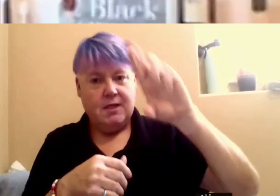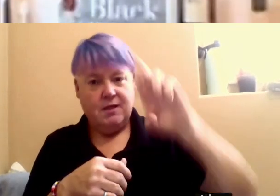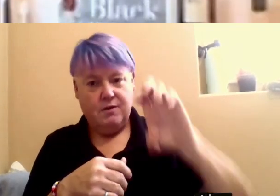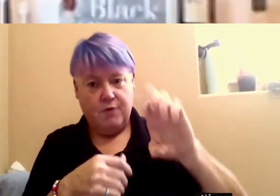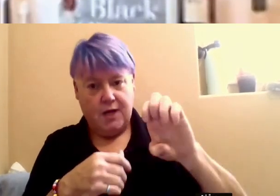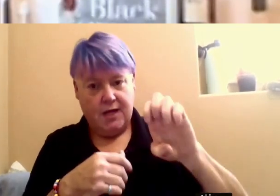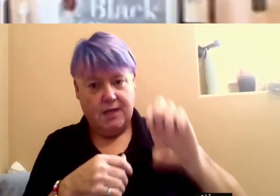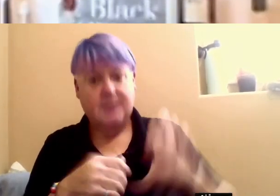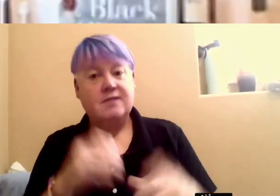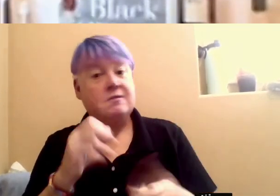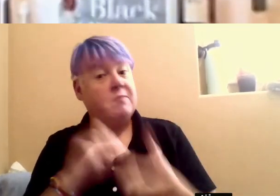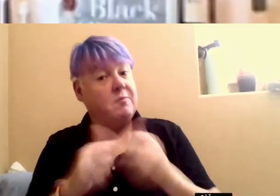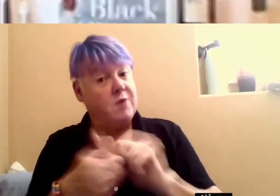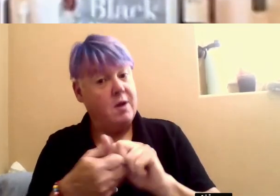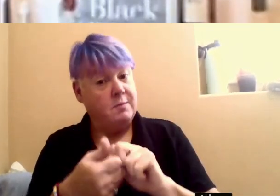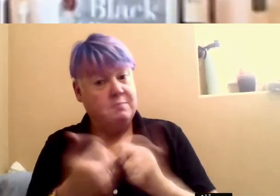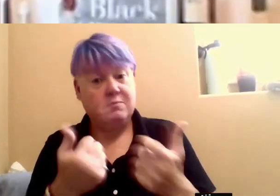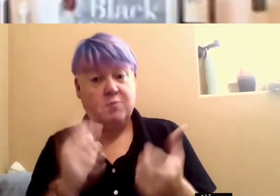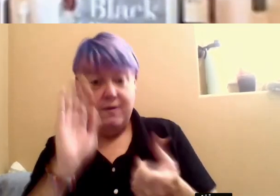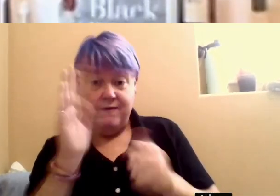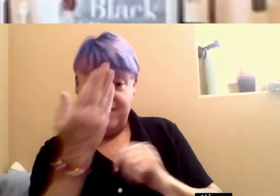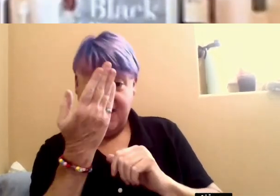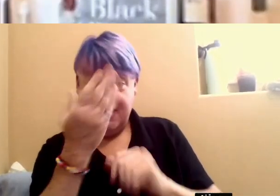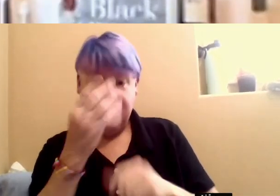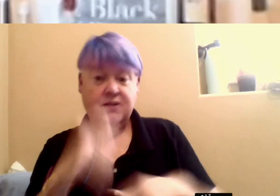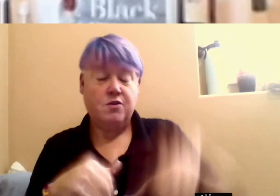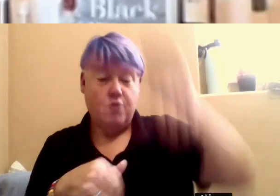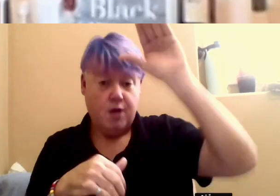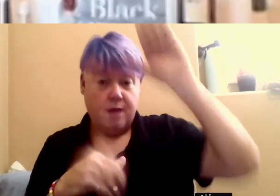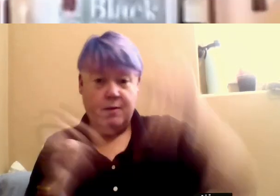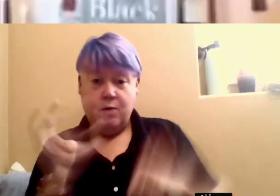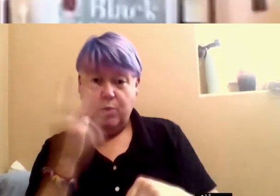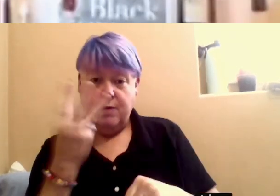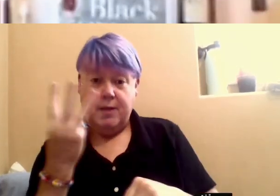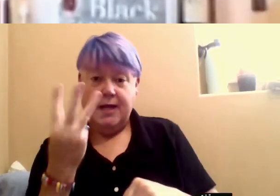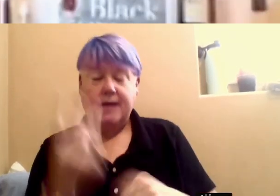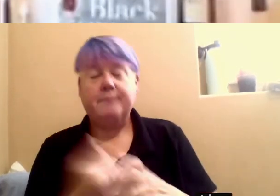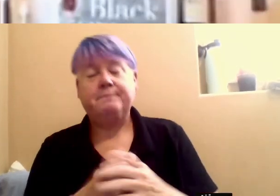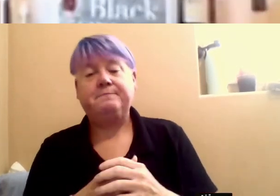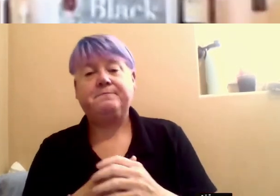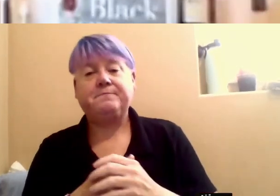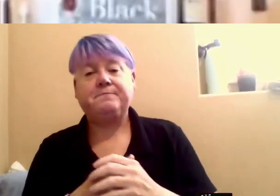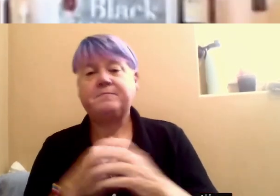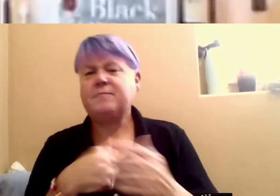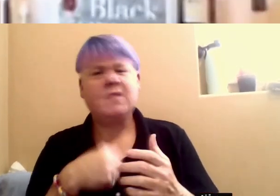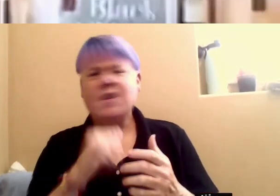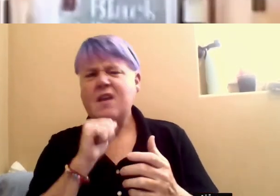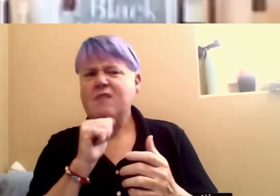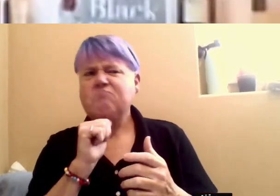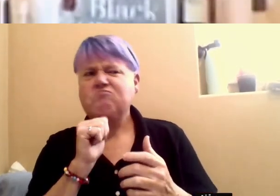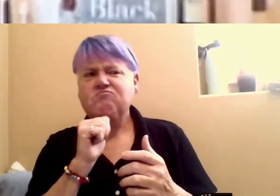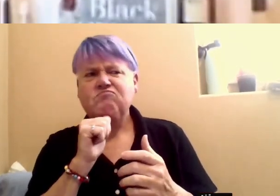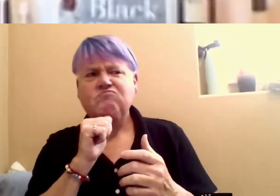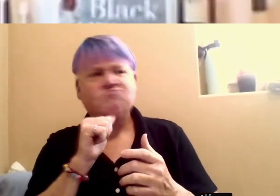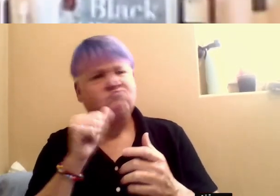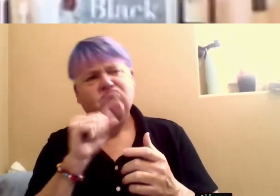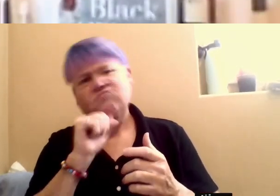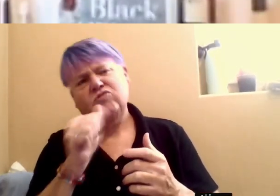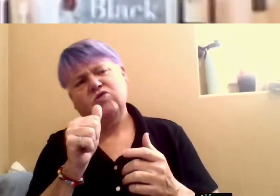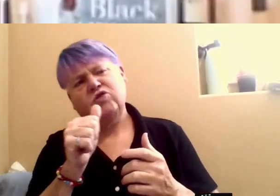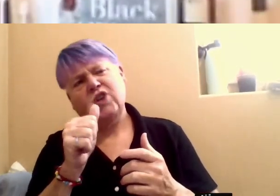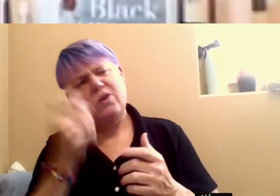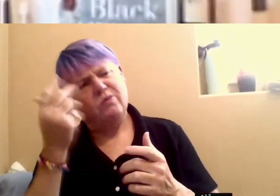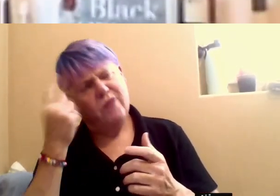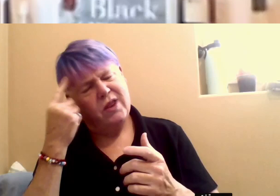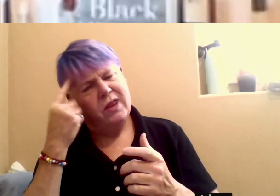they thought we might face growing up in Winnipeg as First Nations kids. I don't think Cam and Mike even knew they were Indigenous. I